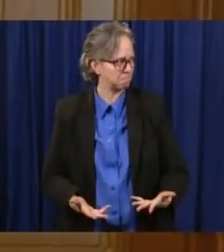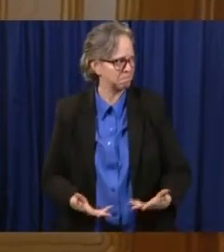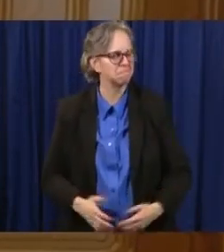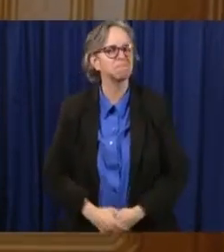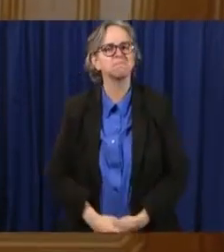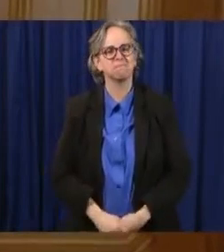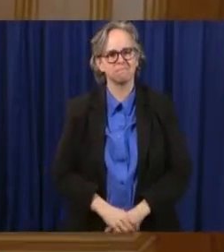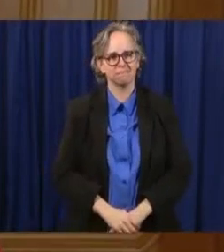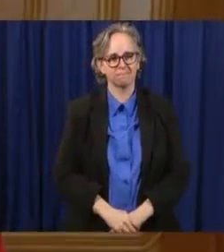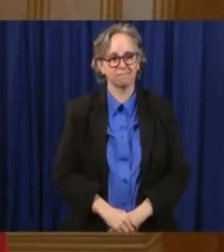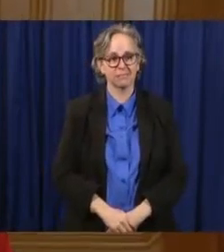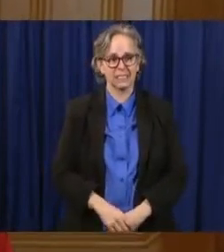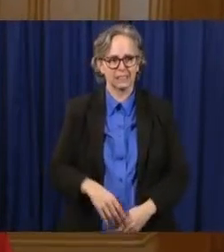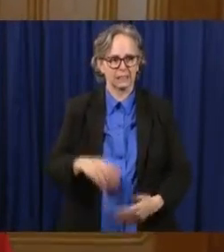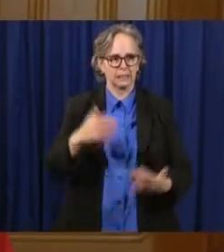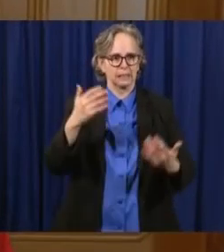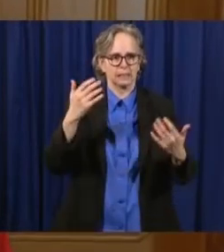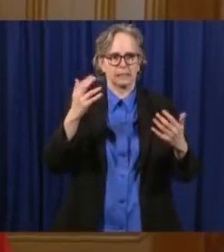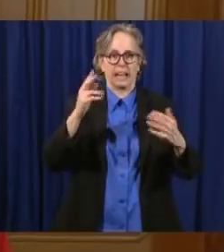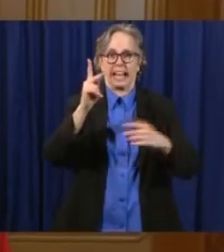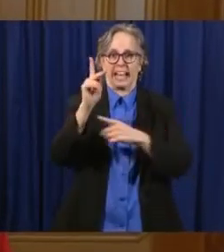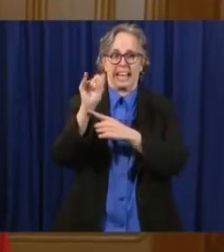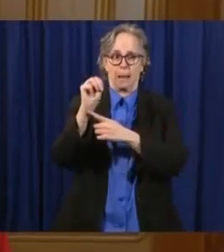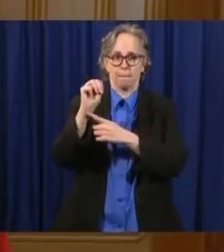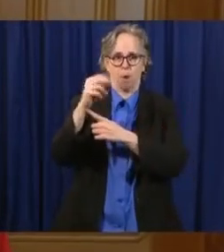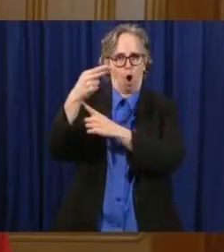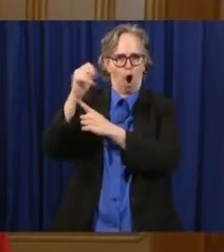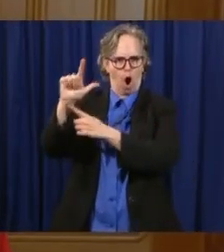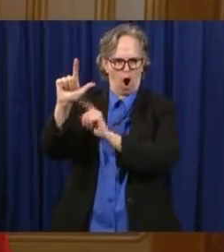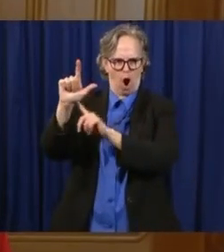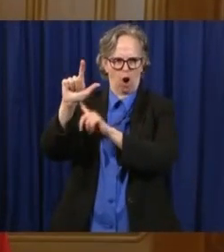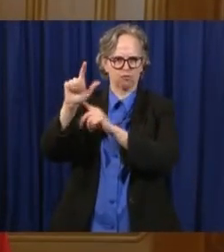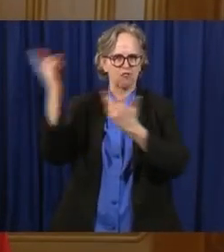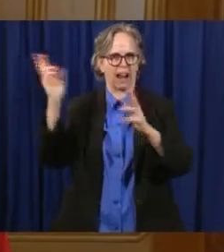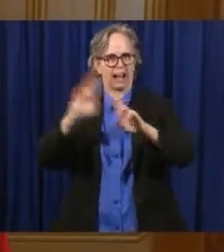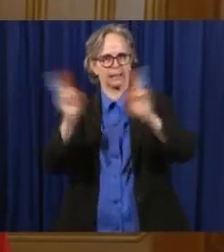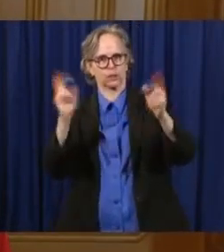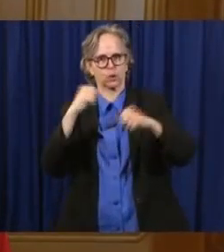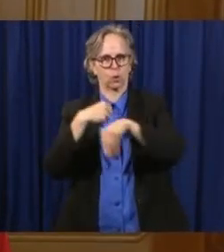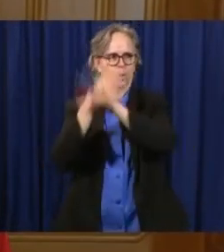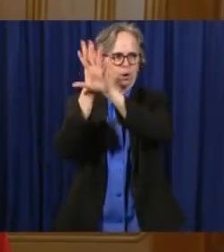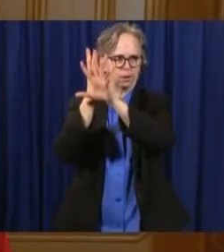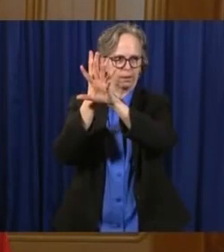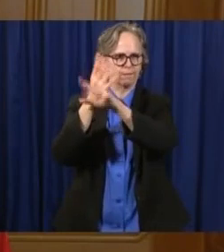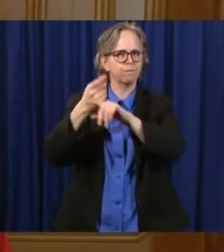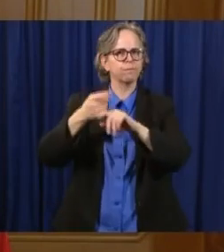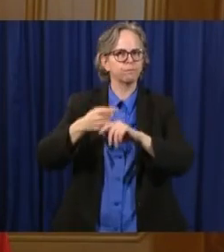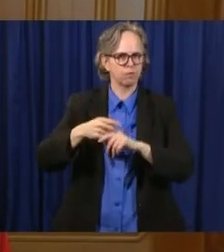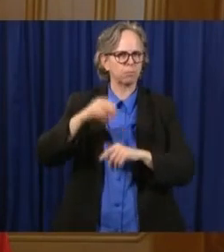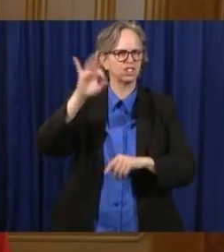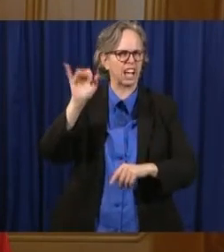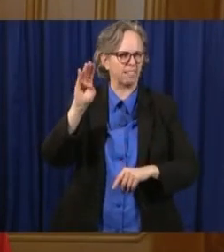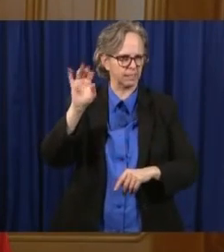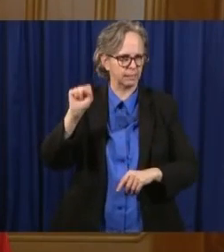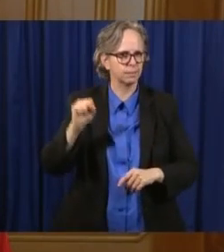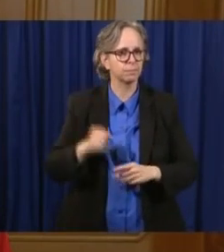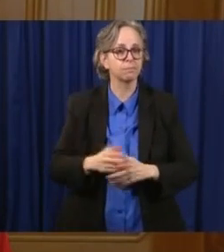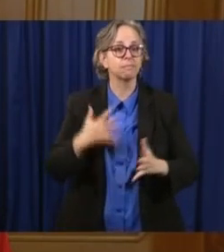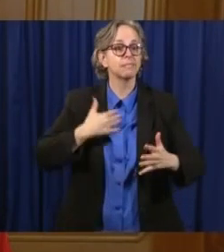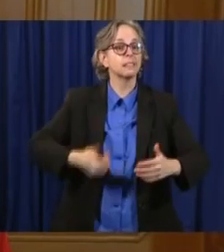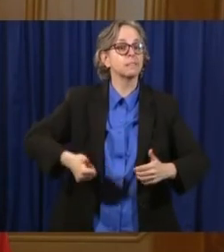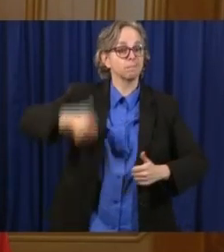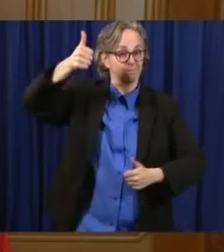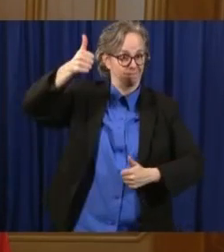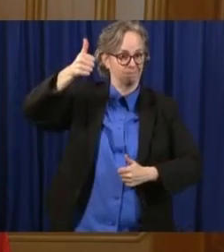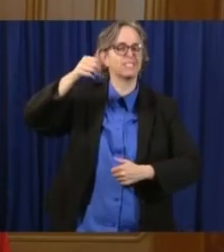Now I think Kim Hall is here. Kim will be coming up on the screen in a minute. Kim heads up Jobs and Family Services. She's